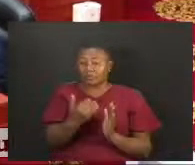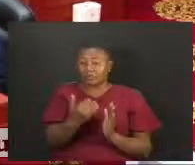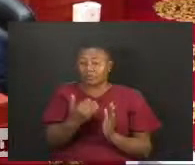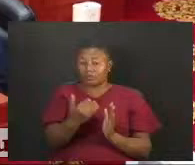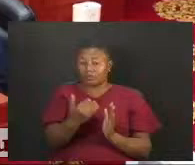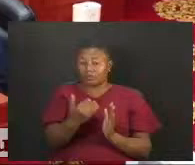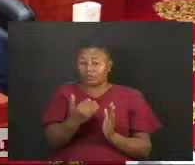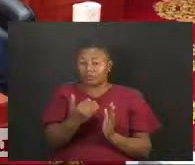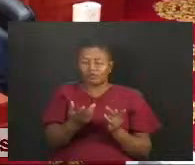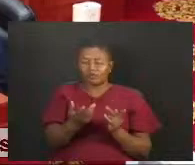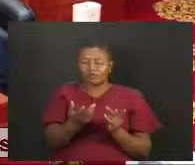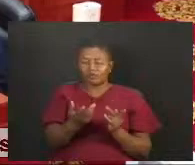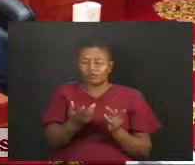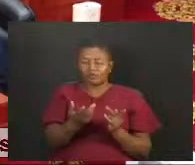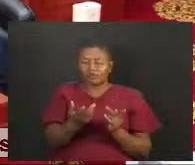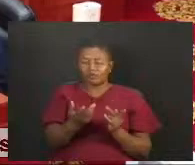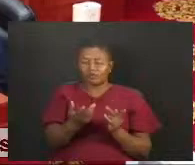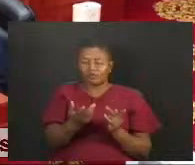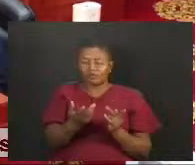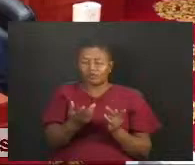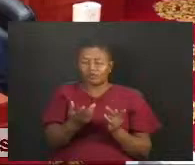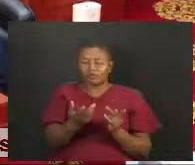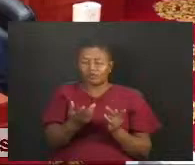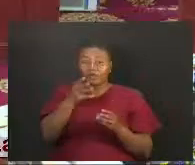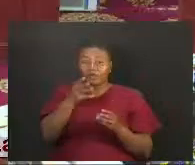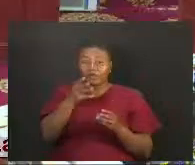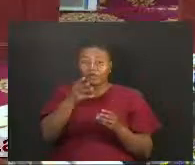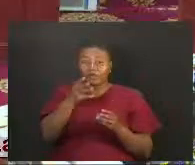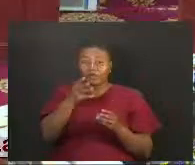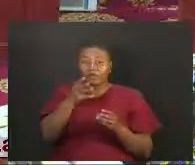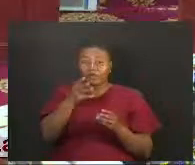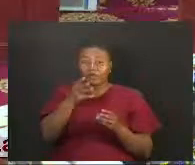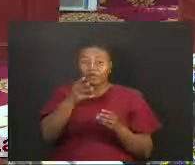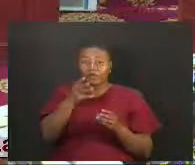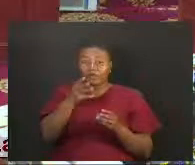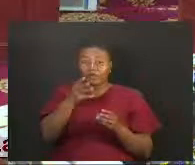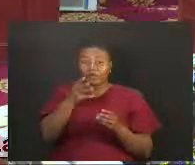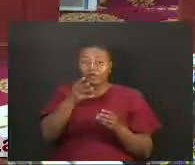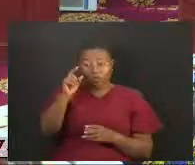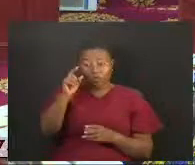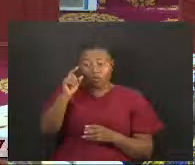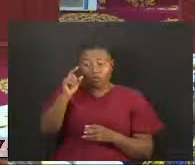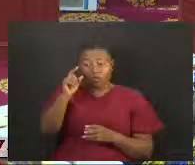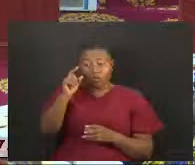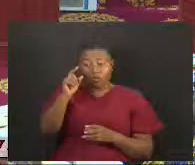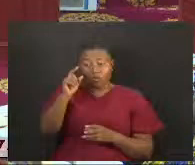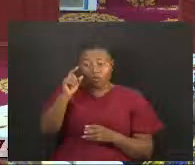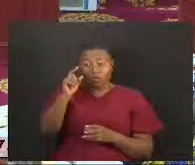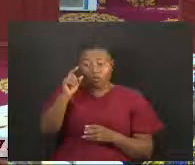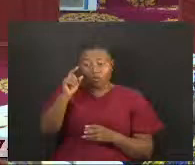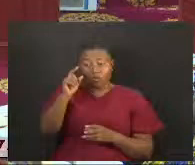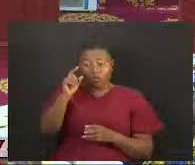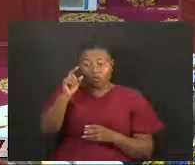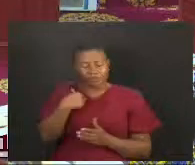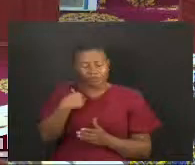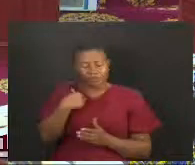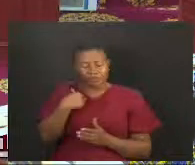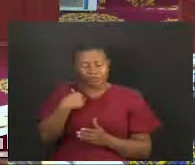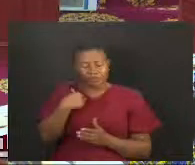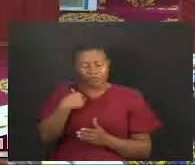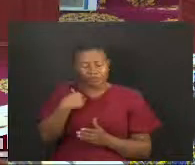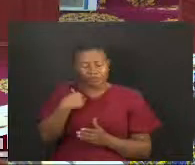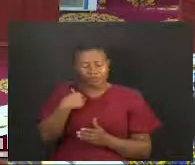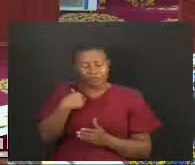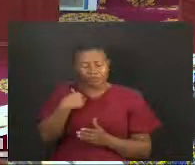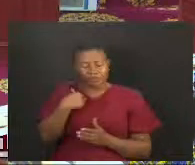abridged version of the 2025 budget statement and economic policy of government. I respectfully request the